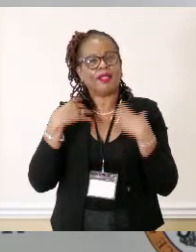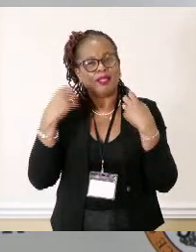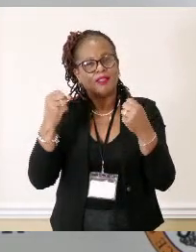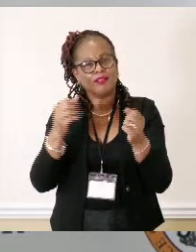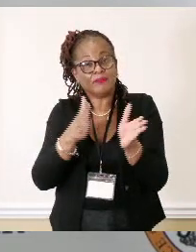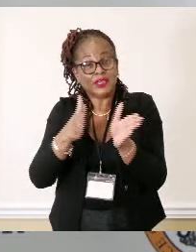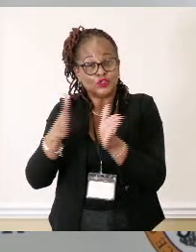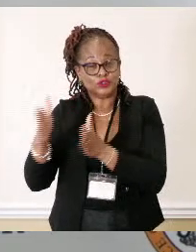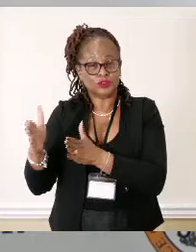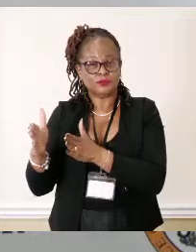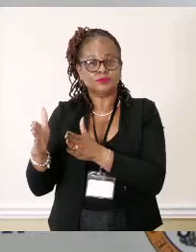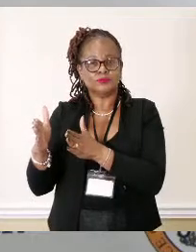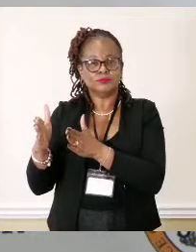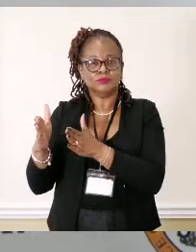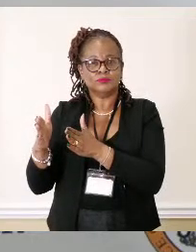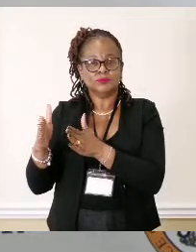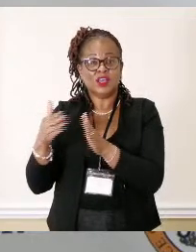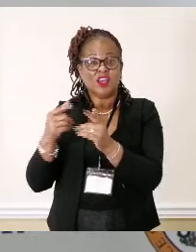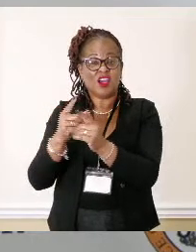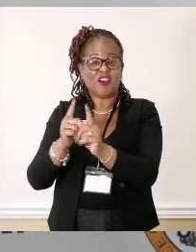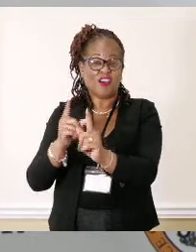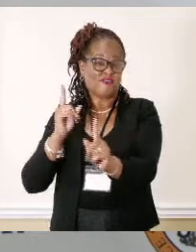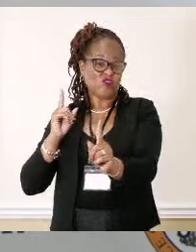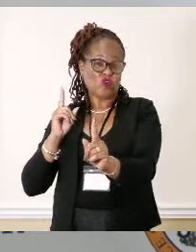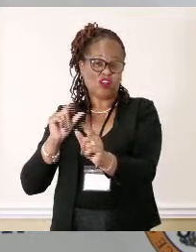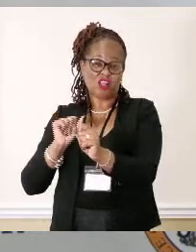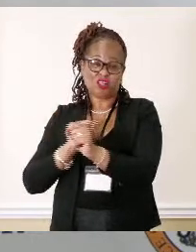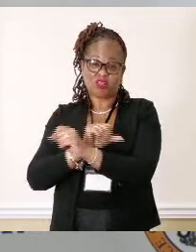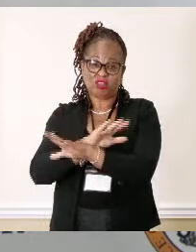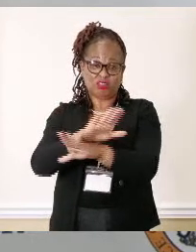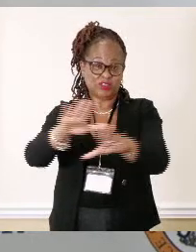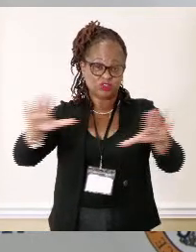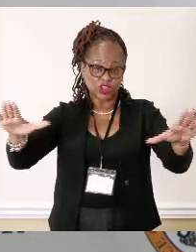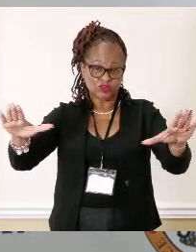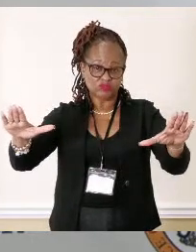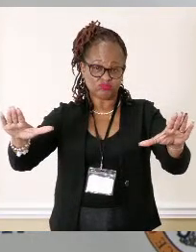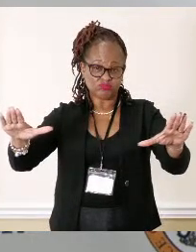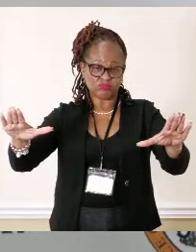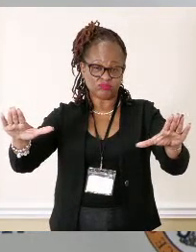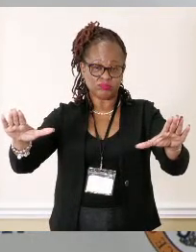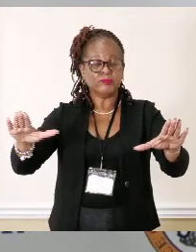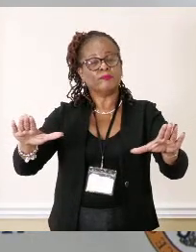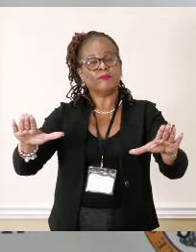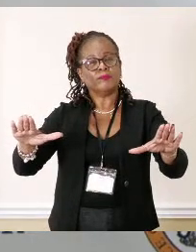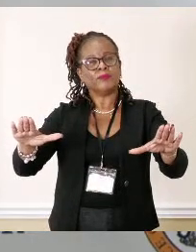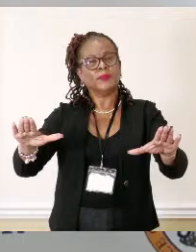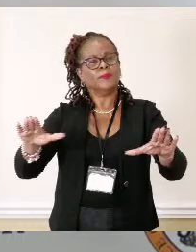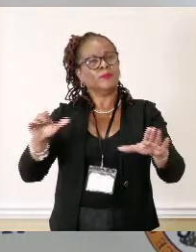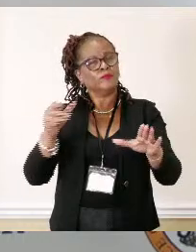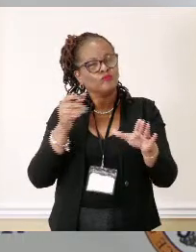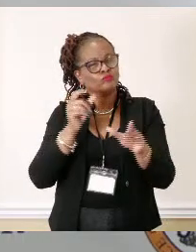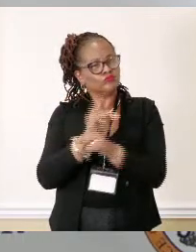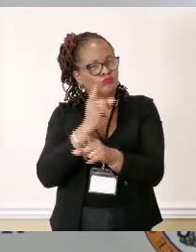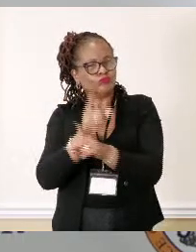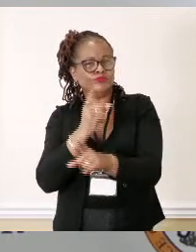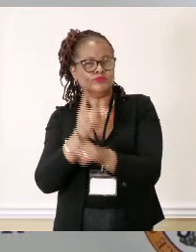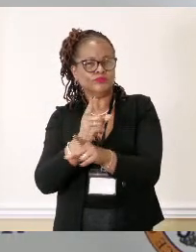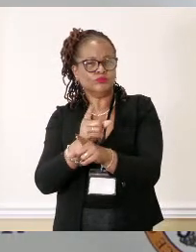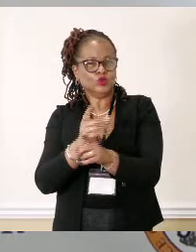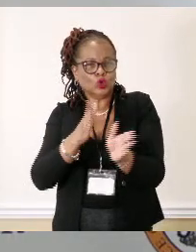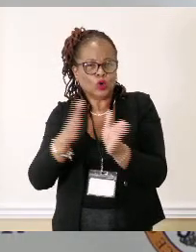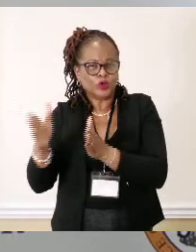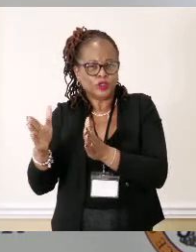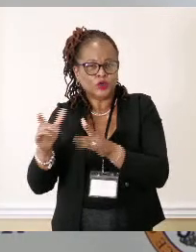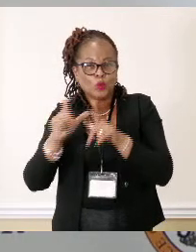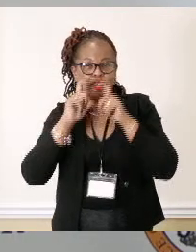measures. Avoid large gatherings. Abide by the emergency orders. Wear your